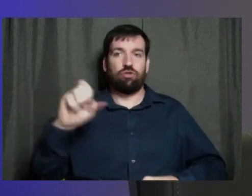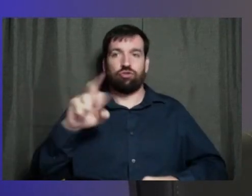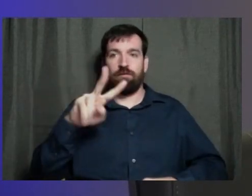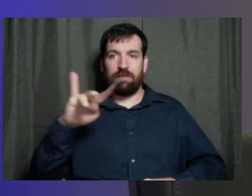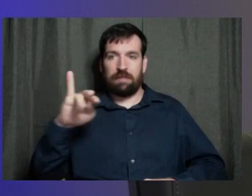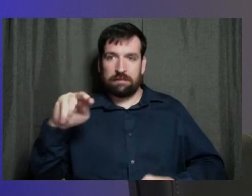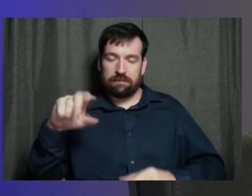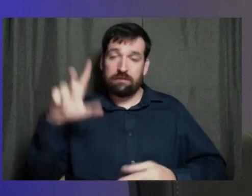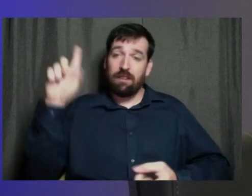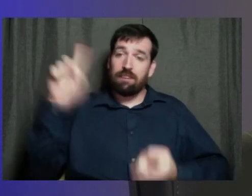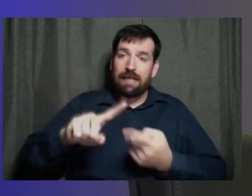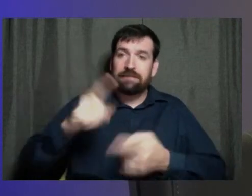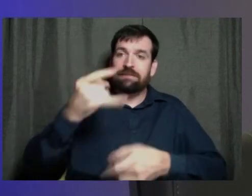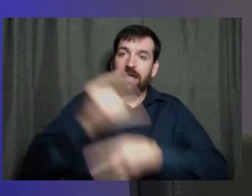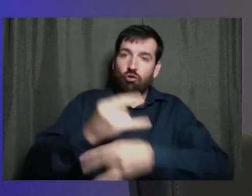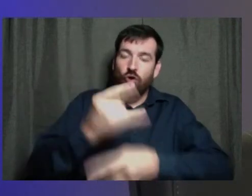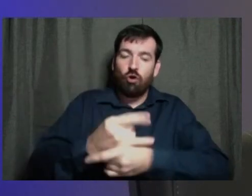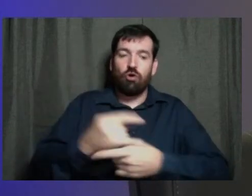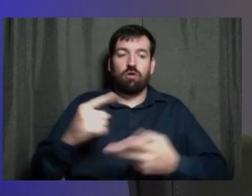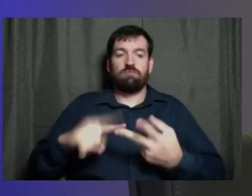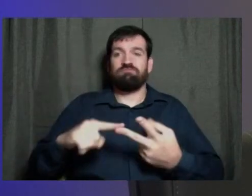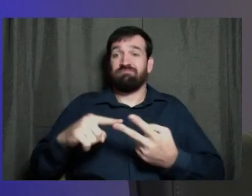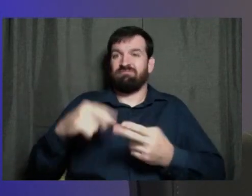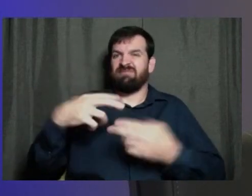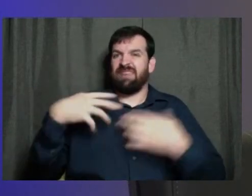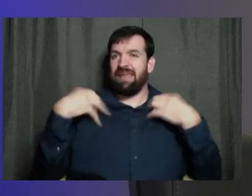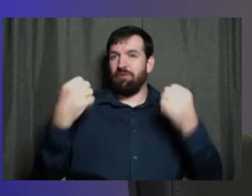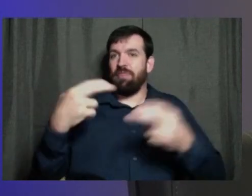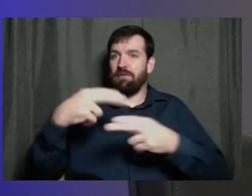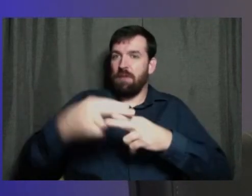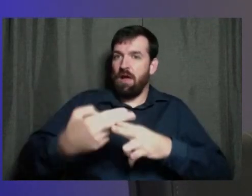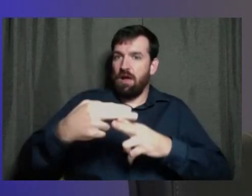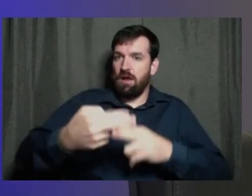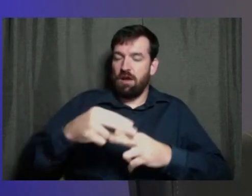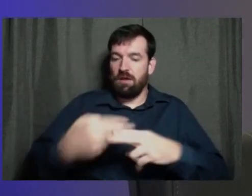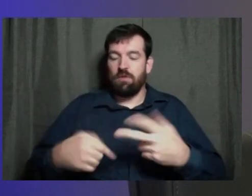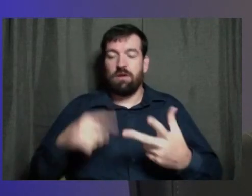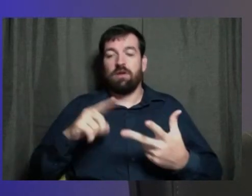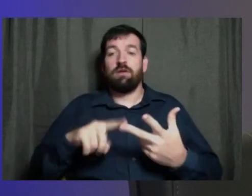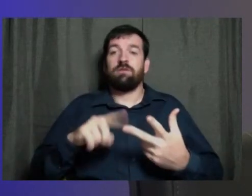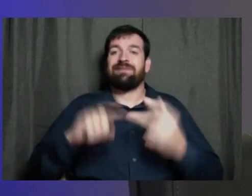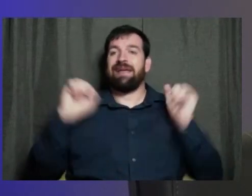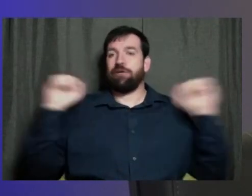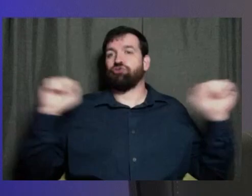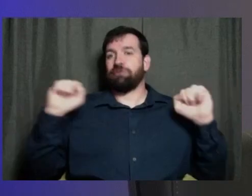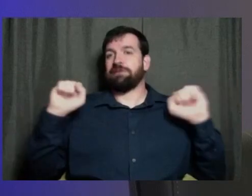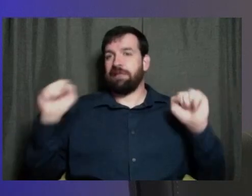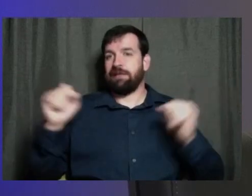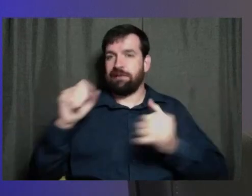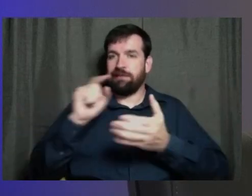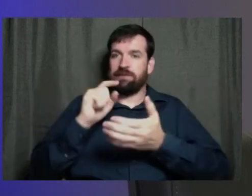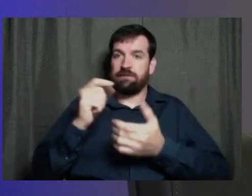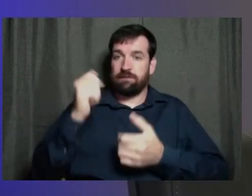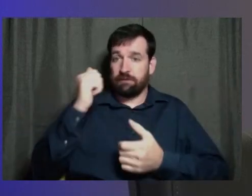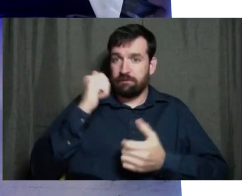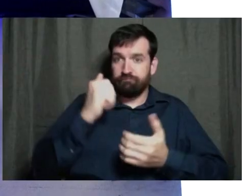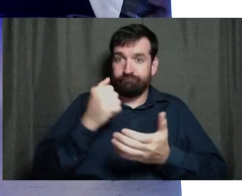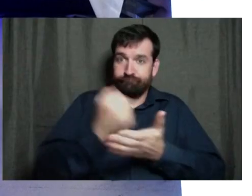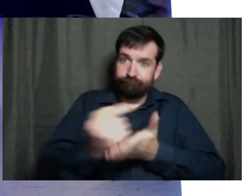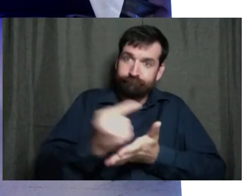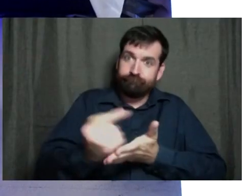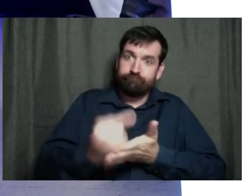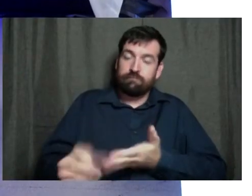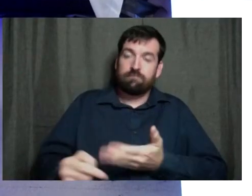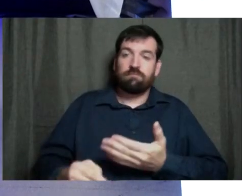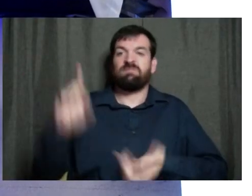body weight, exercising 5 hours a week. These are the things that have been statistically shown to lower the risk of breast cancer. Which really equates